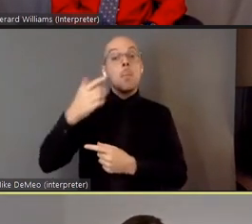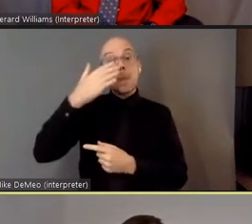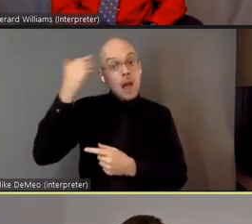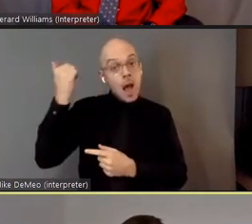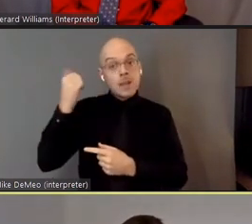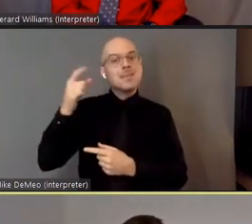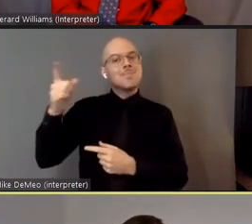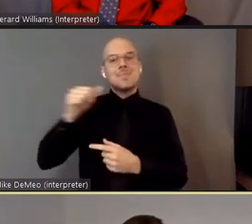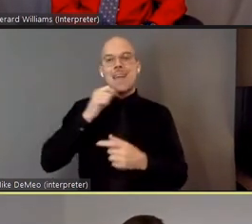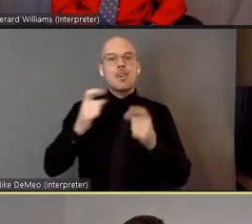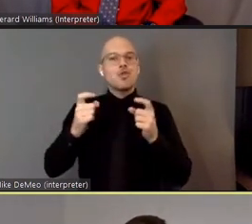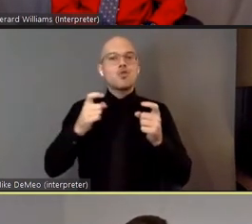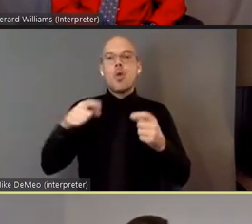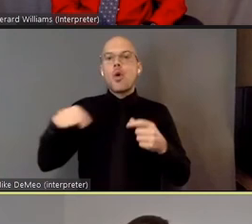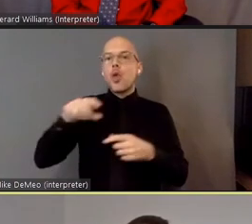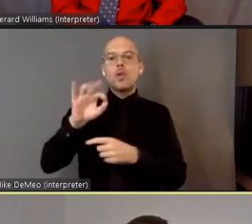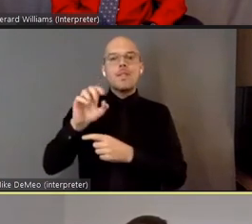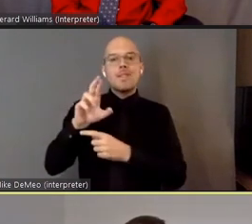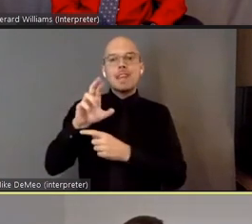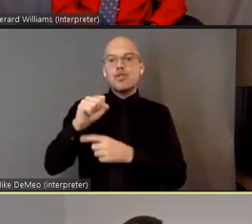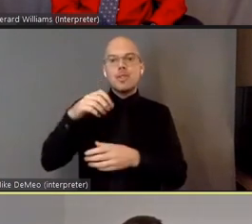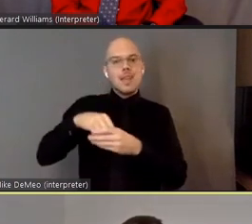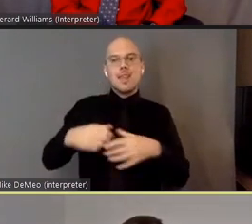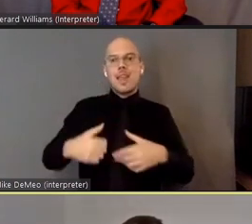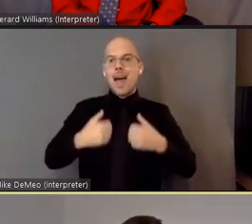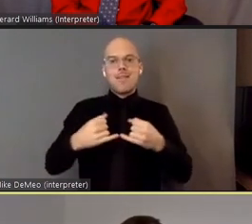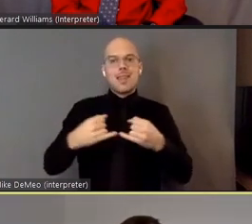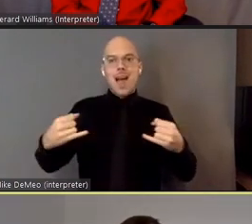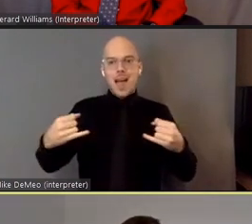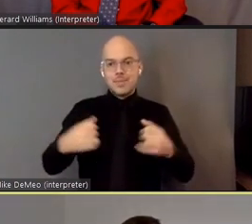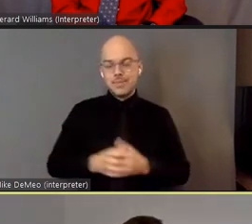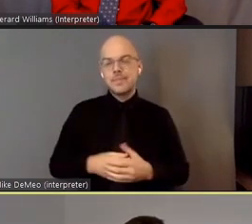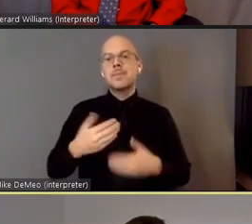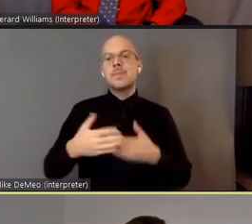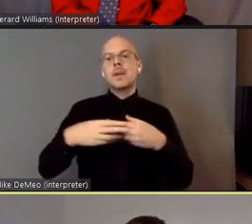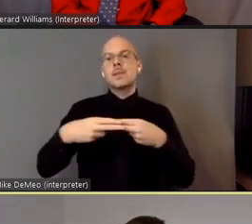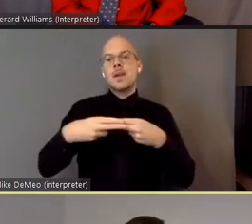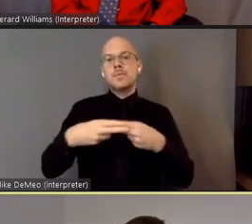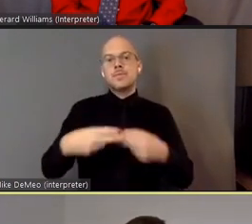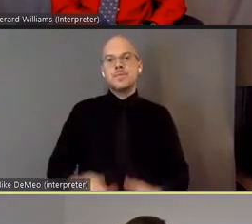not control the features of the Lifeline. Next slide, please.